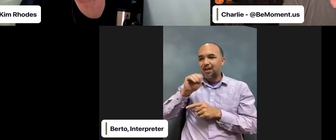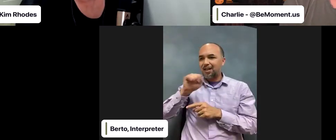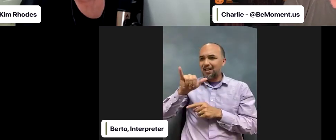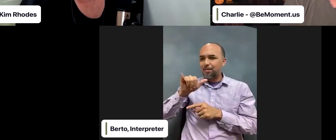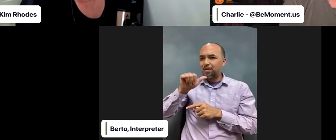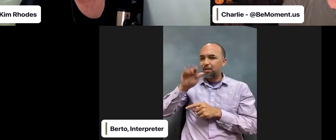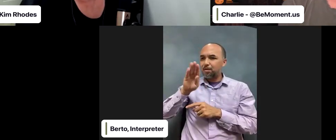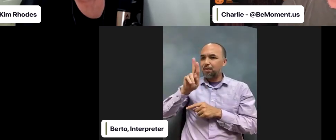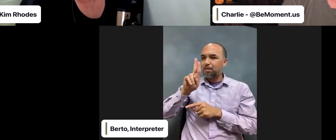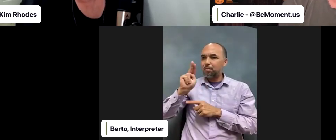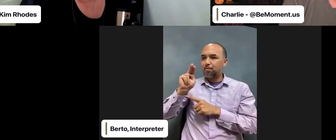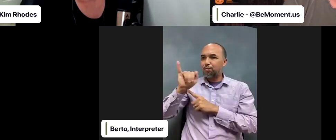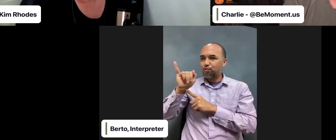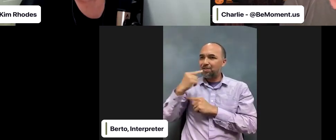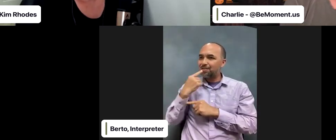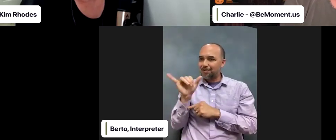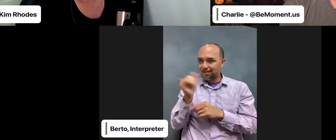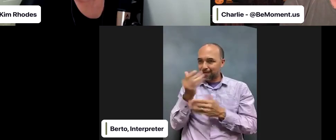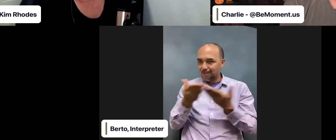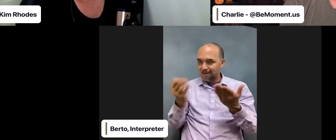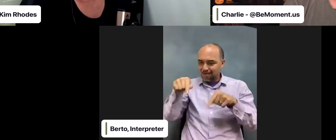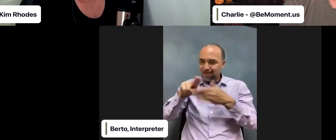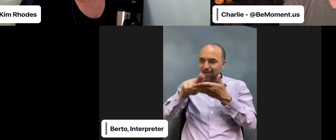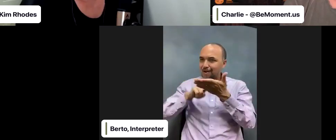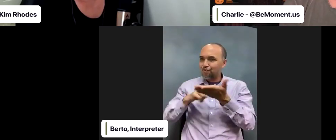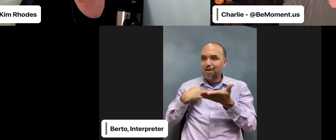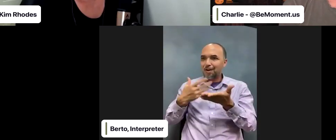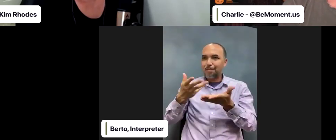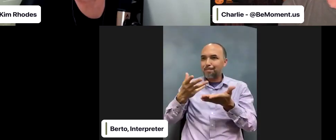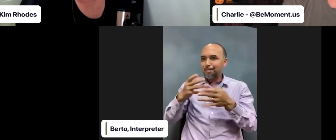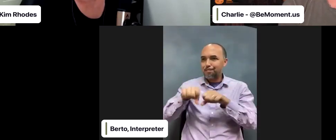a contract and I revoke that contract and I'm not here to deal with any of that. Sorry. Yeah.